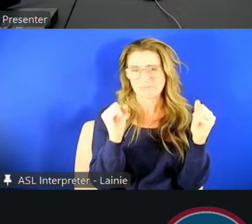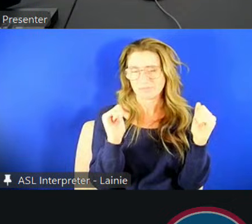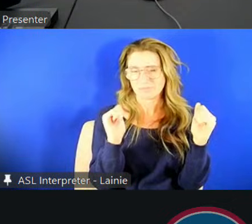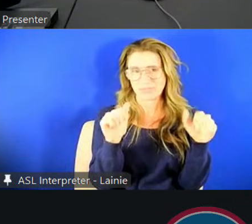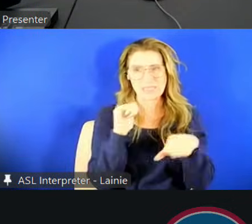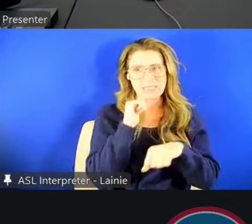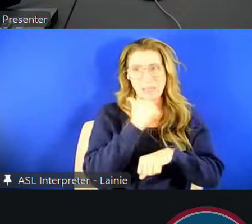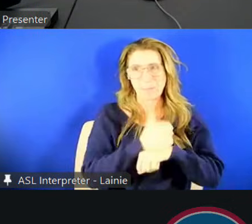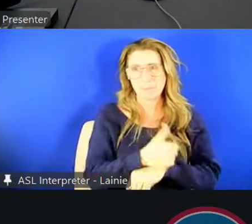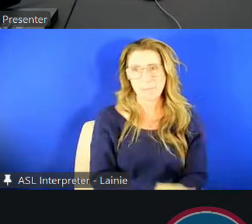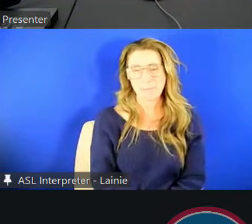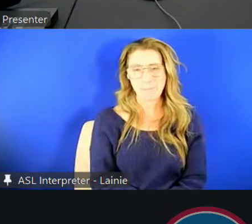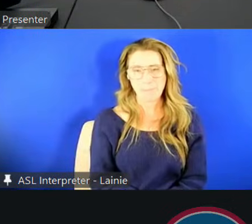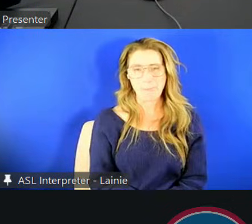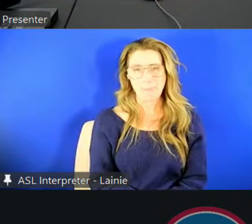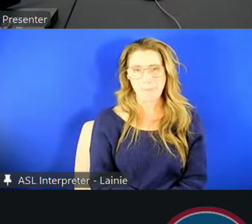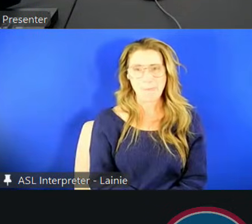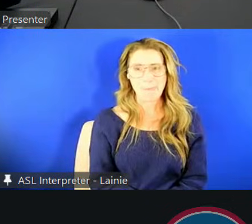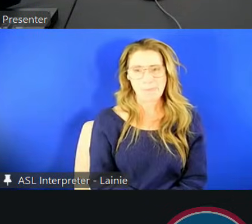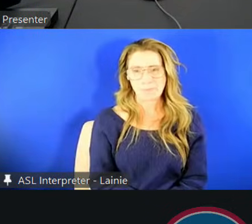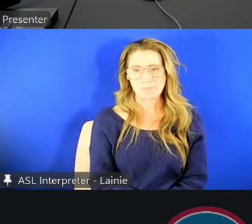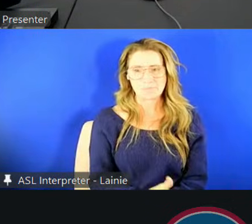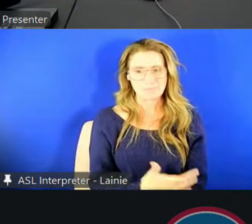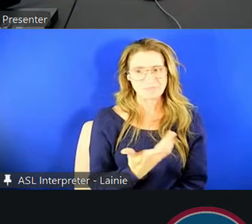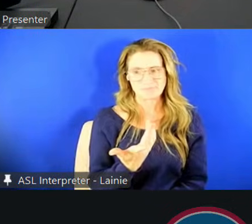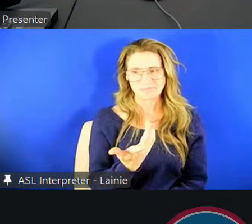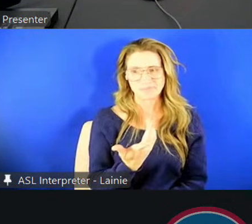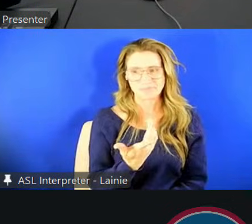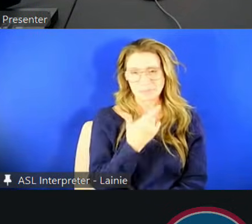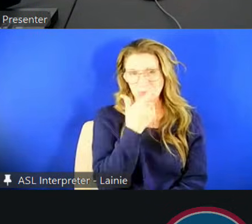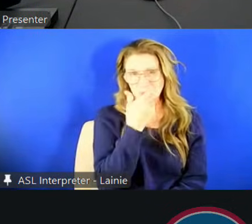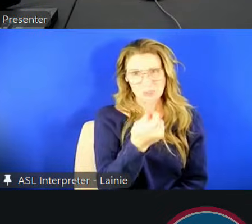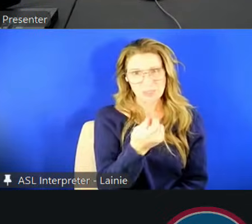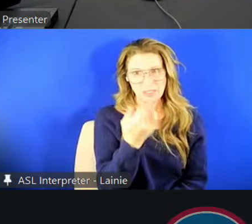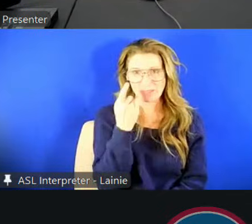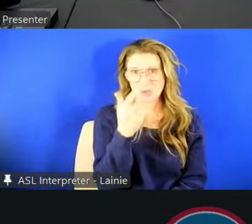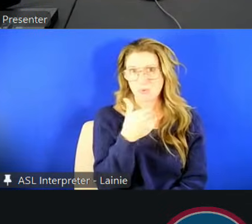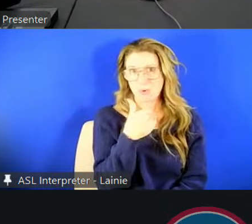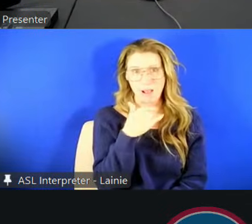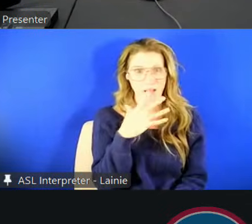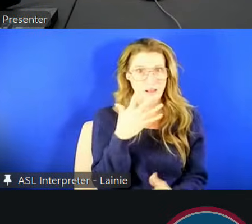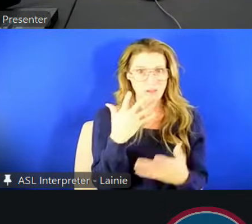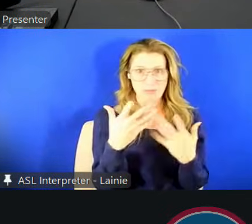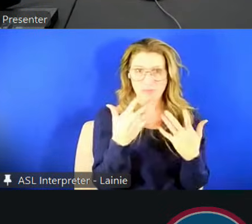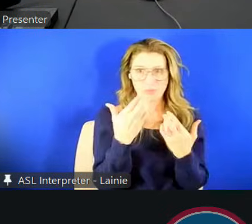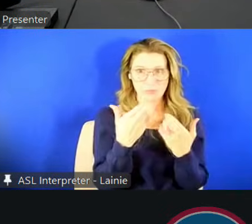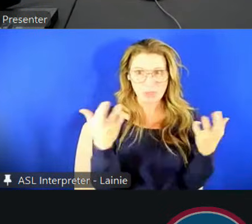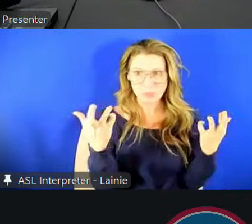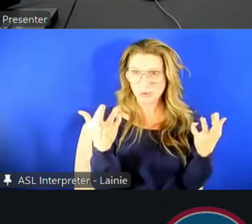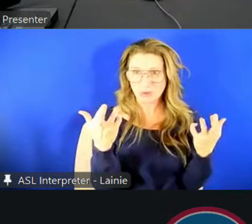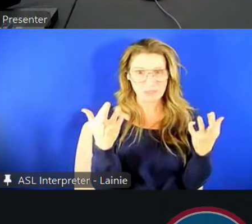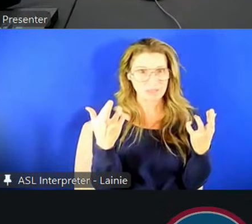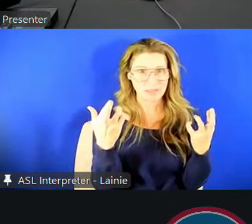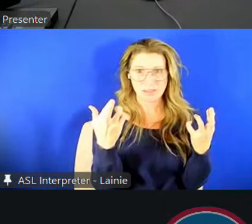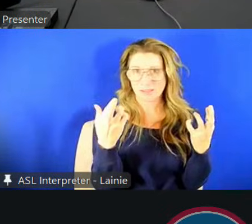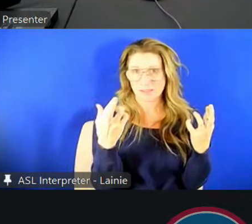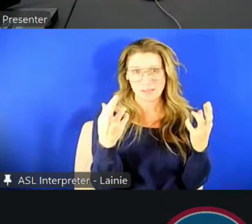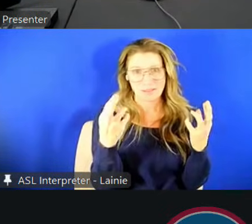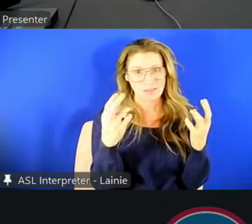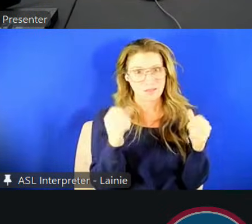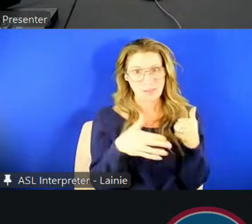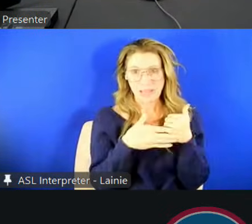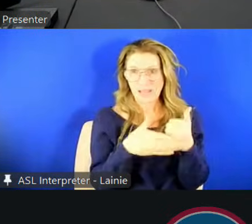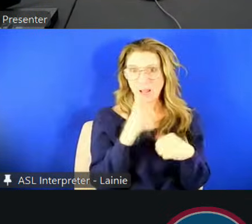But yeah, I'd be interested if you, have connections or, resources that we could help, facilitate